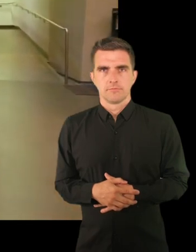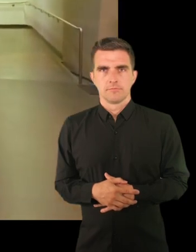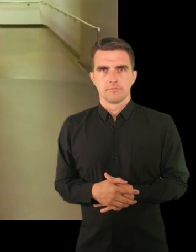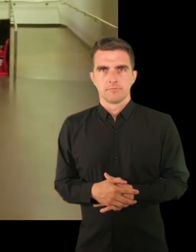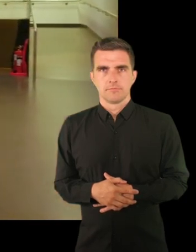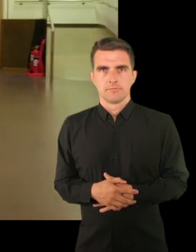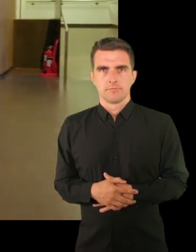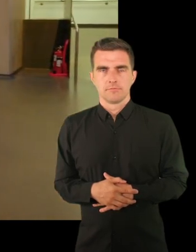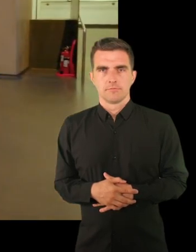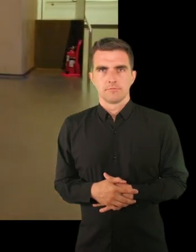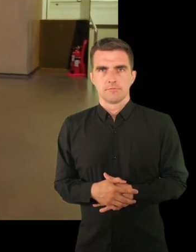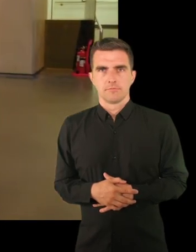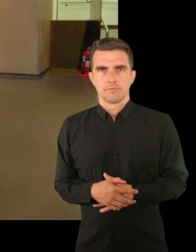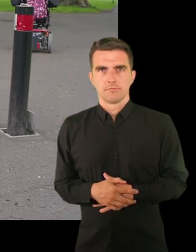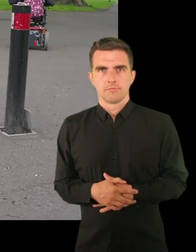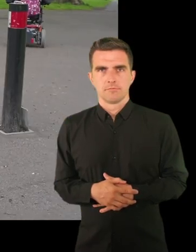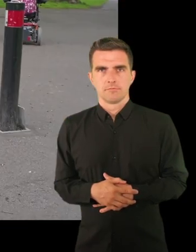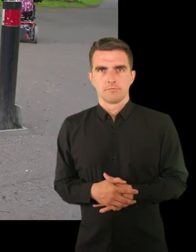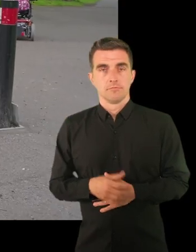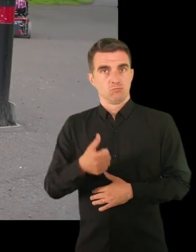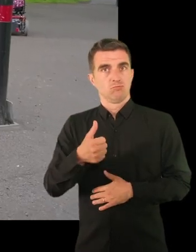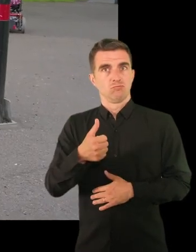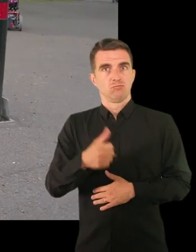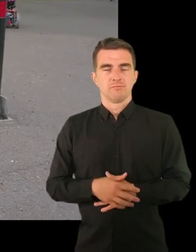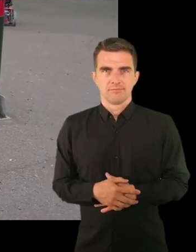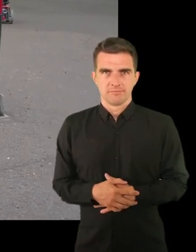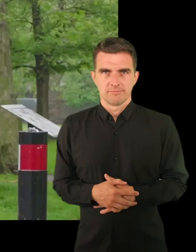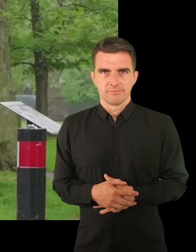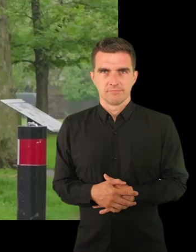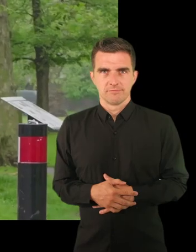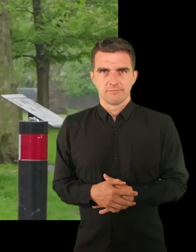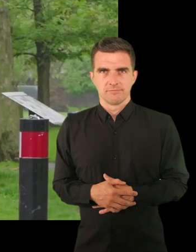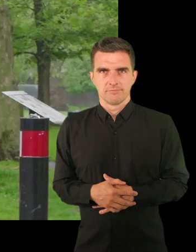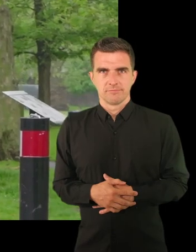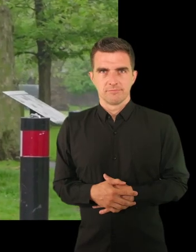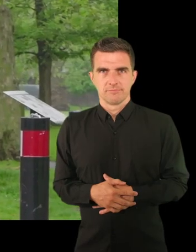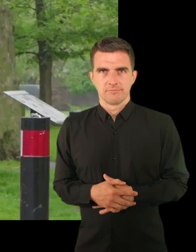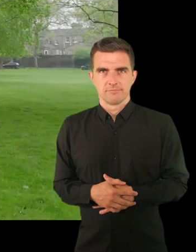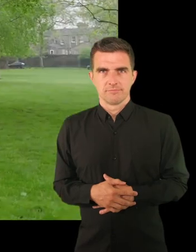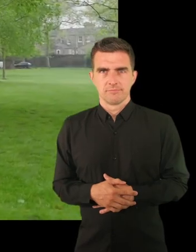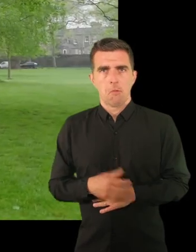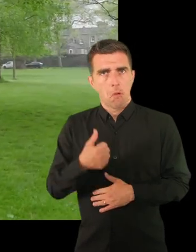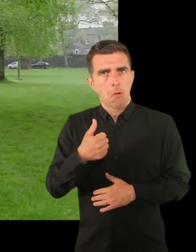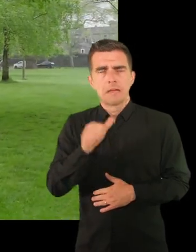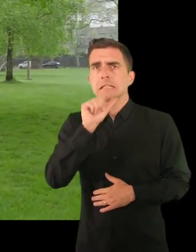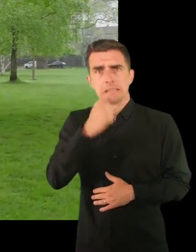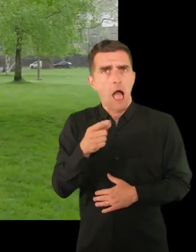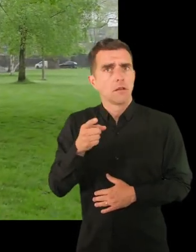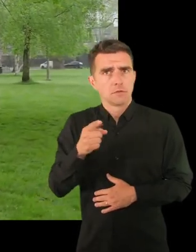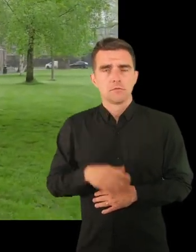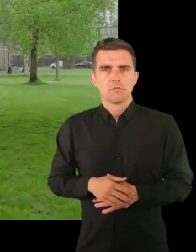white female BSL interpreter stroll through an atrium. The view Okay. focuses on signage indicating different entrances. Oh, this